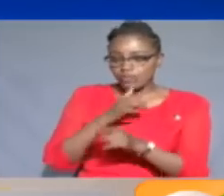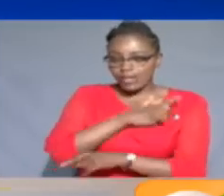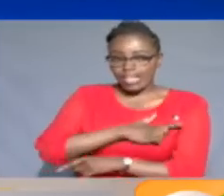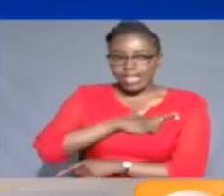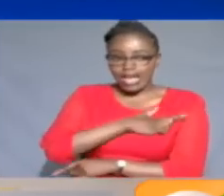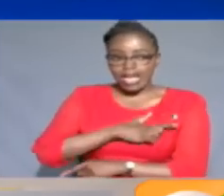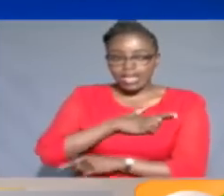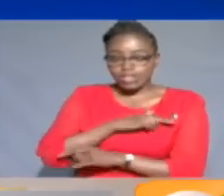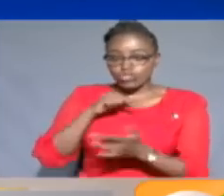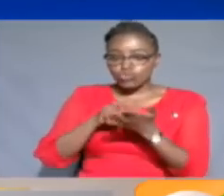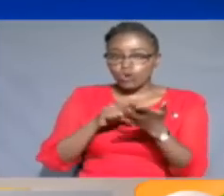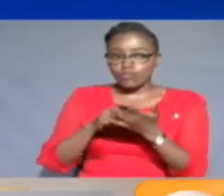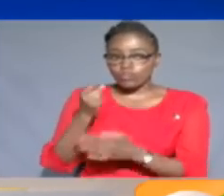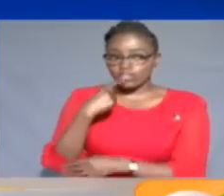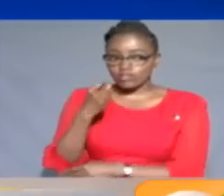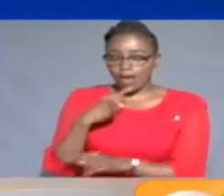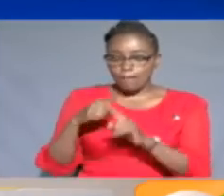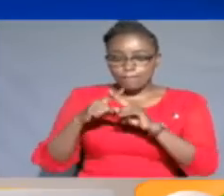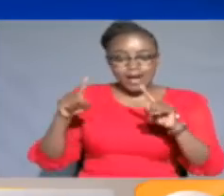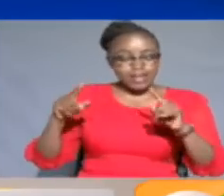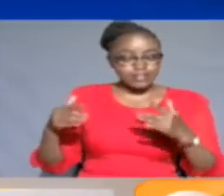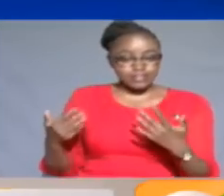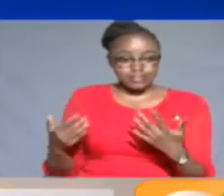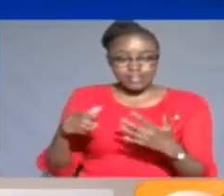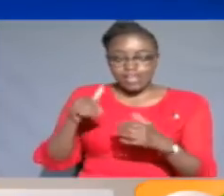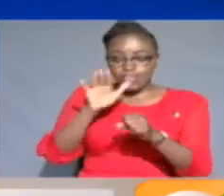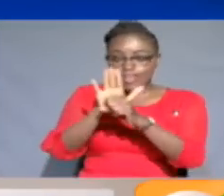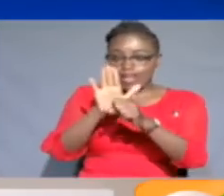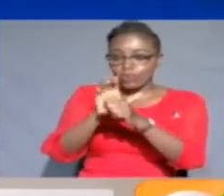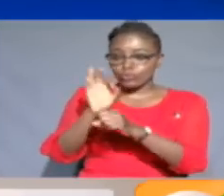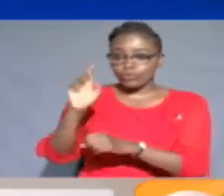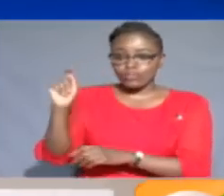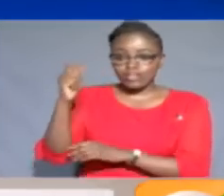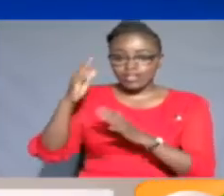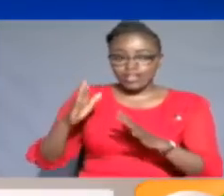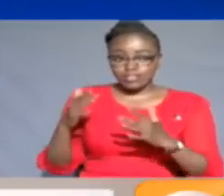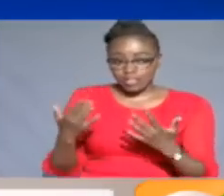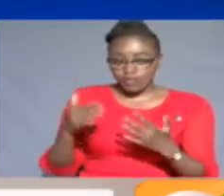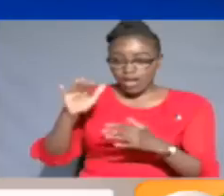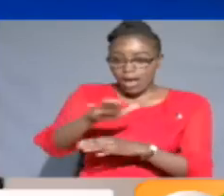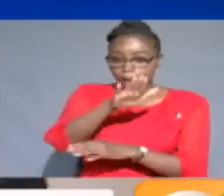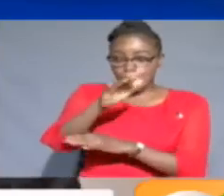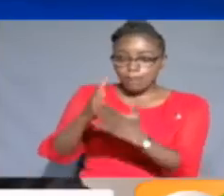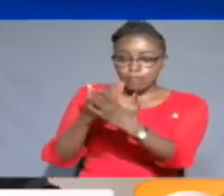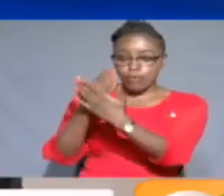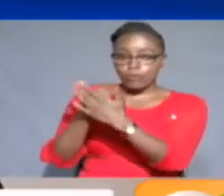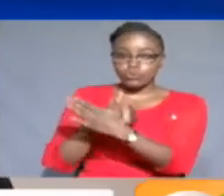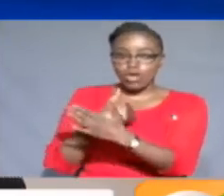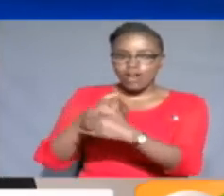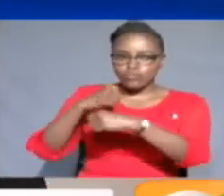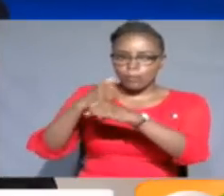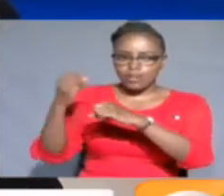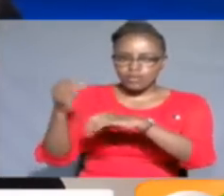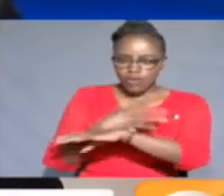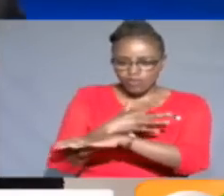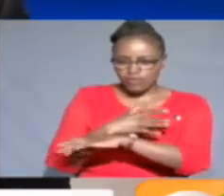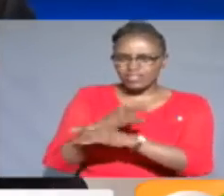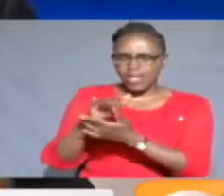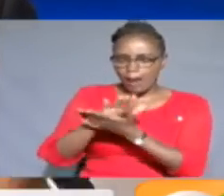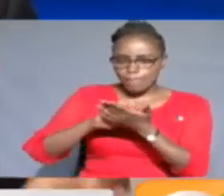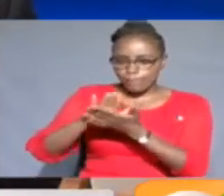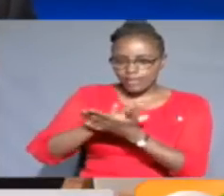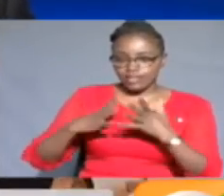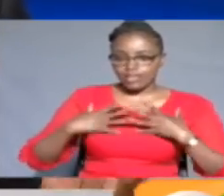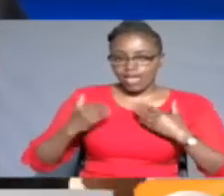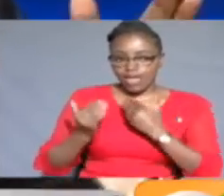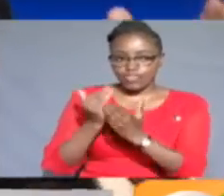was to afford treatment. But what about the majority of Kenyans? In Parliament, there's a proposal to make cancer screening part of primary health care.